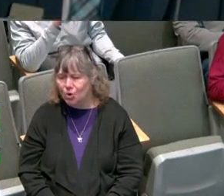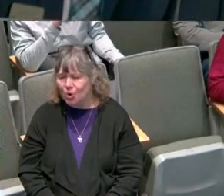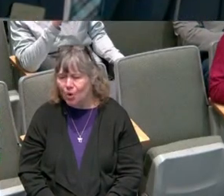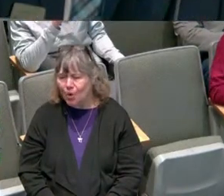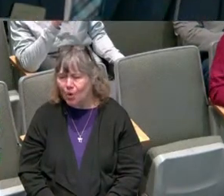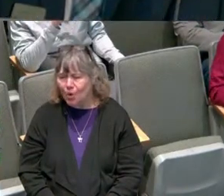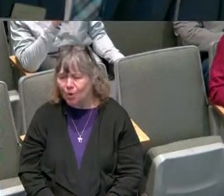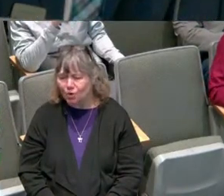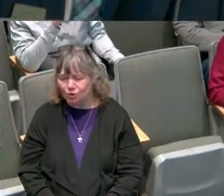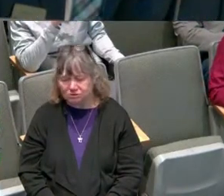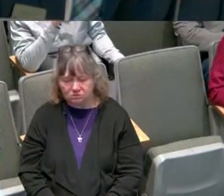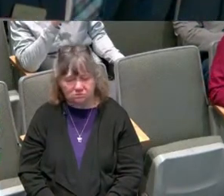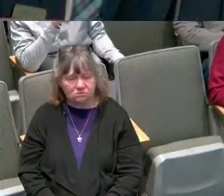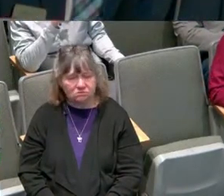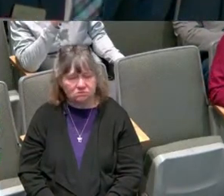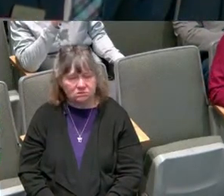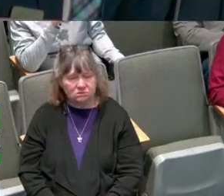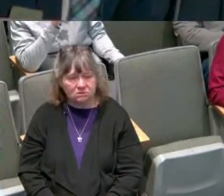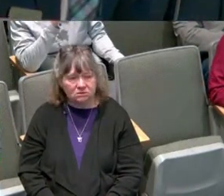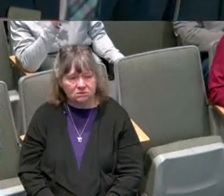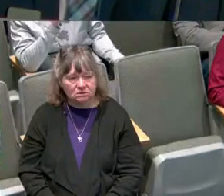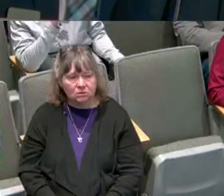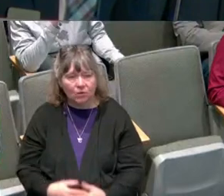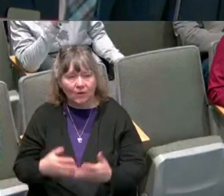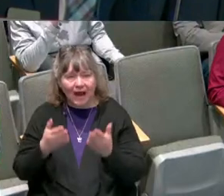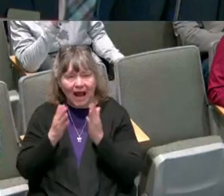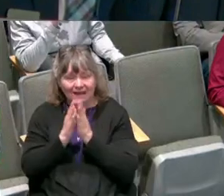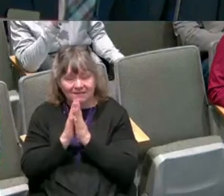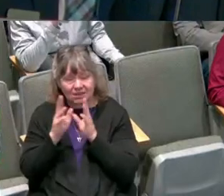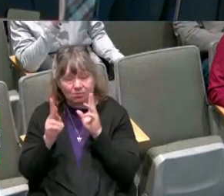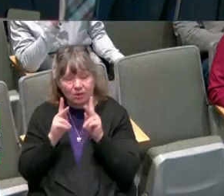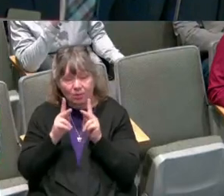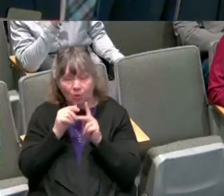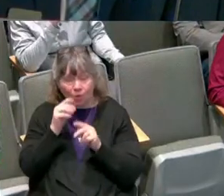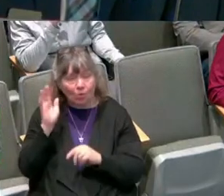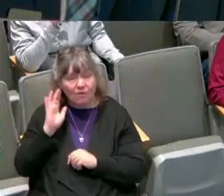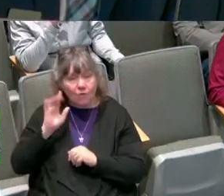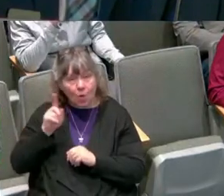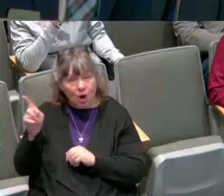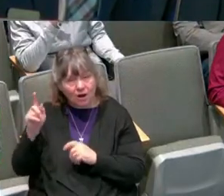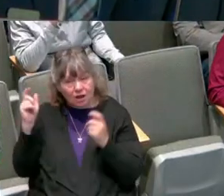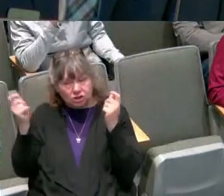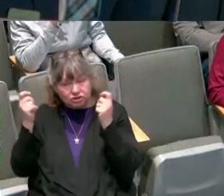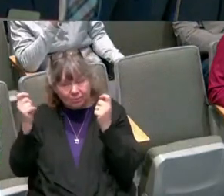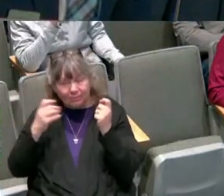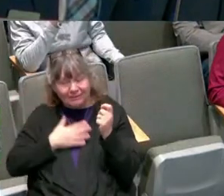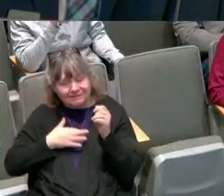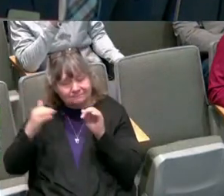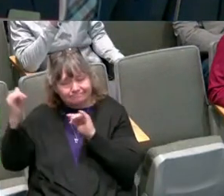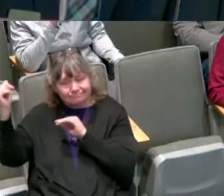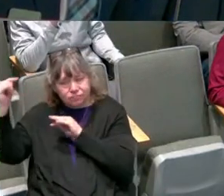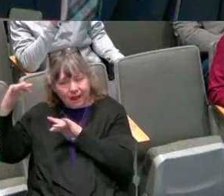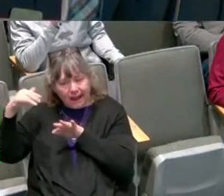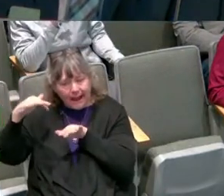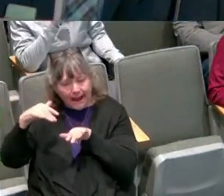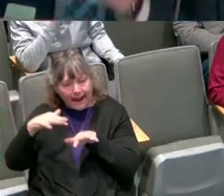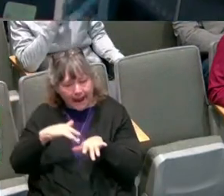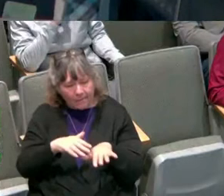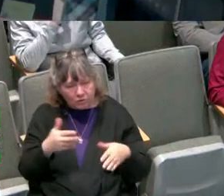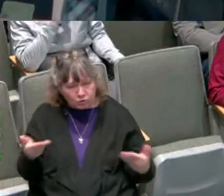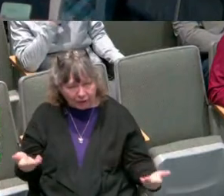so we are asking folks who had set up in in the gym to make their way into